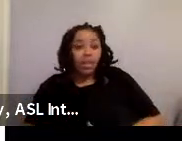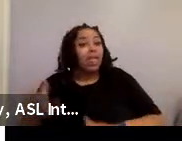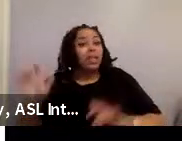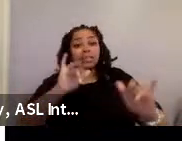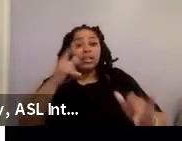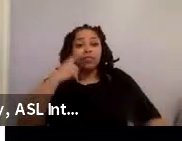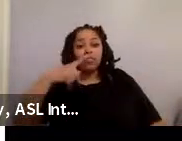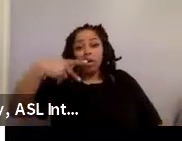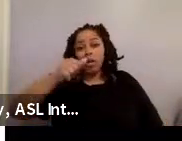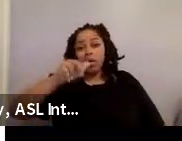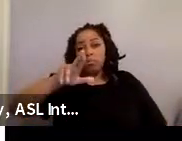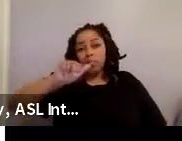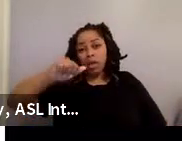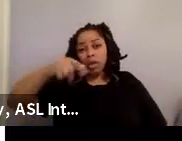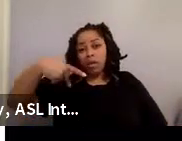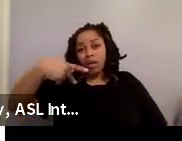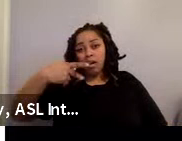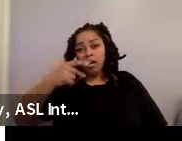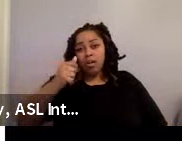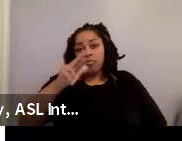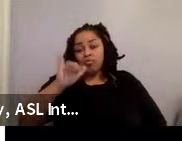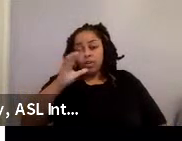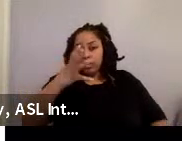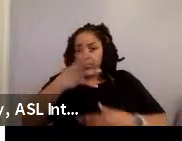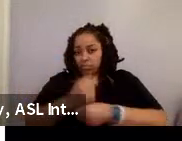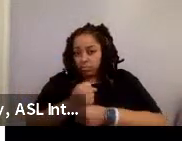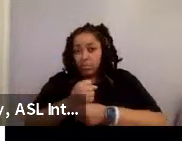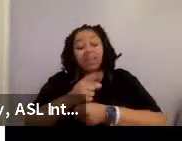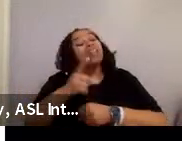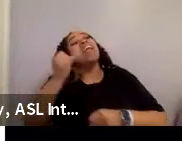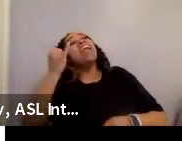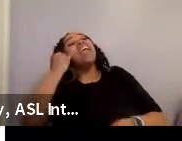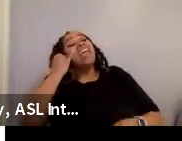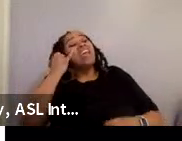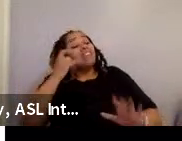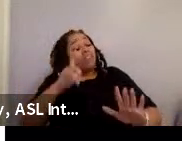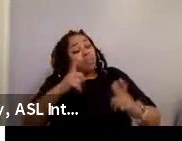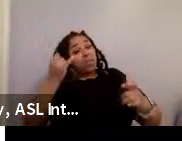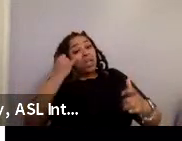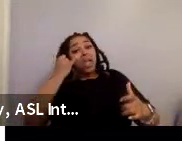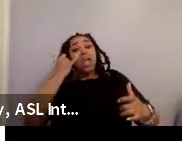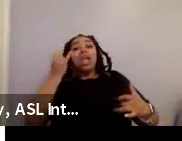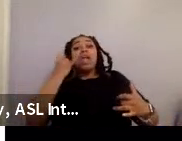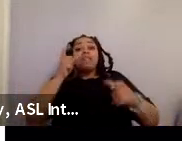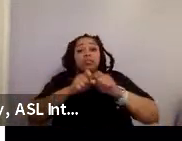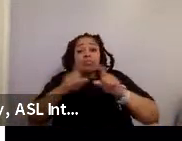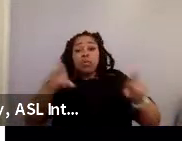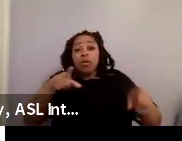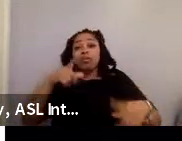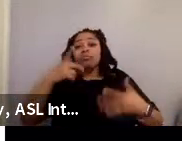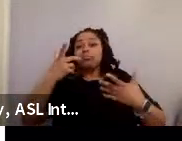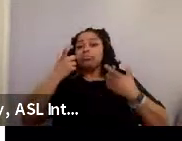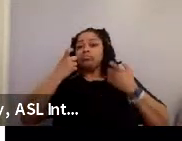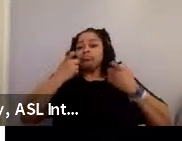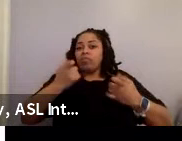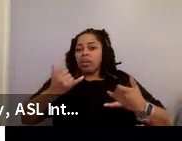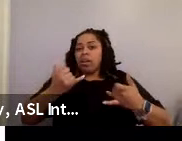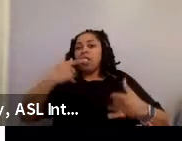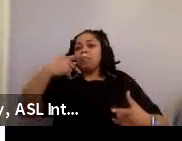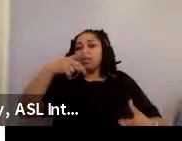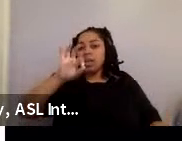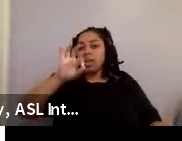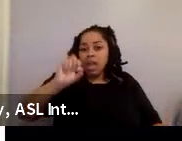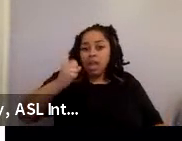slide. If, and it's an if your authoring tool can export modern PDFs, modern PDF being a